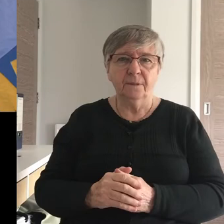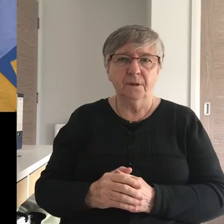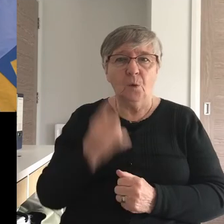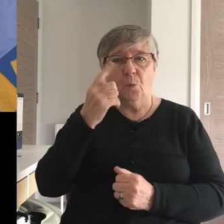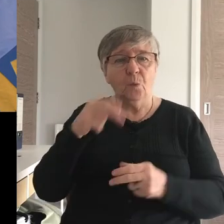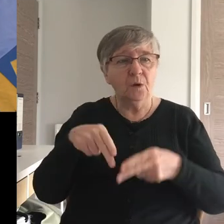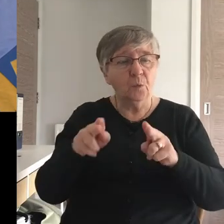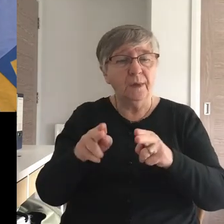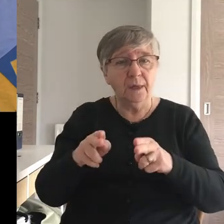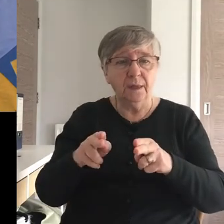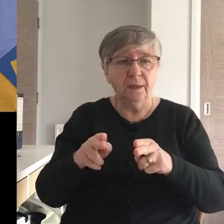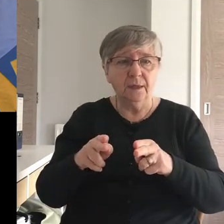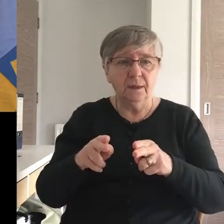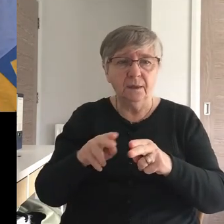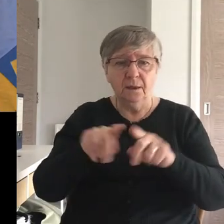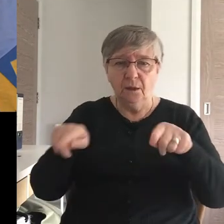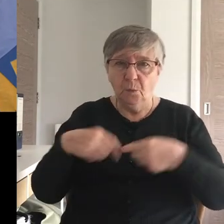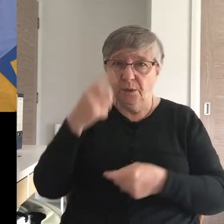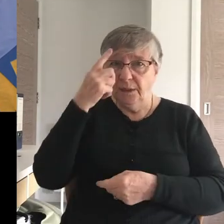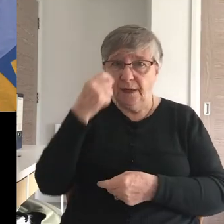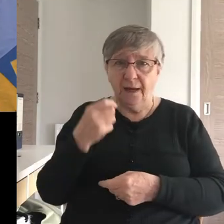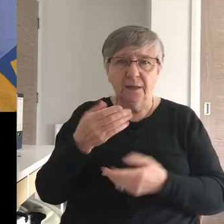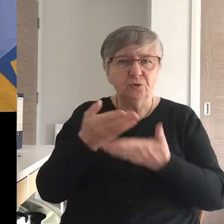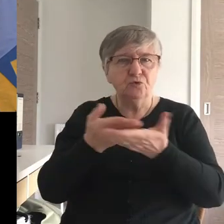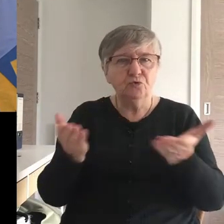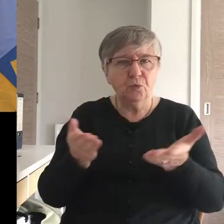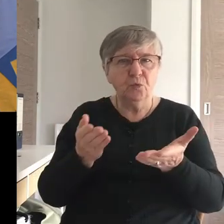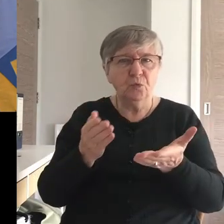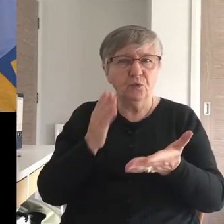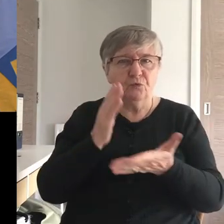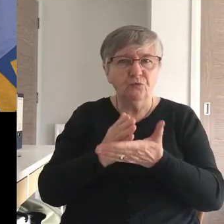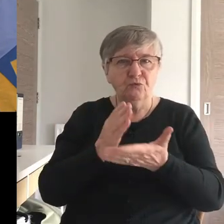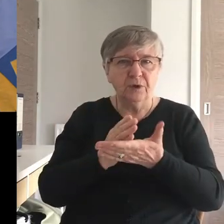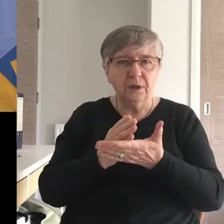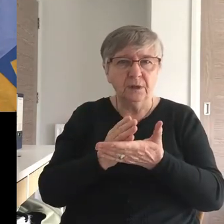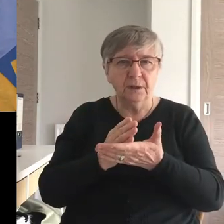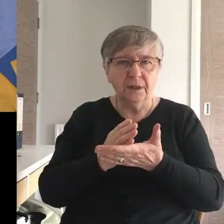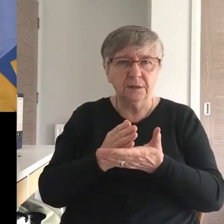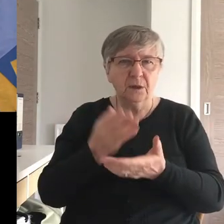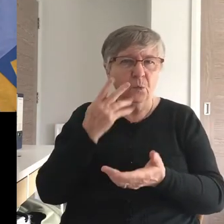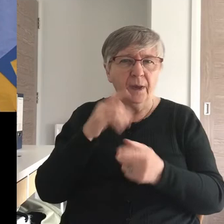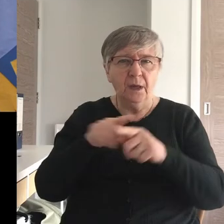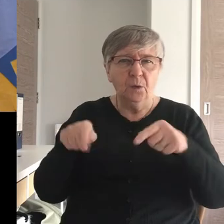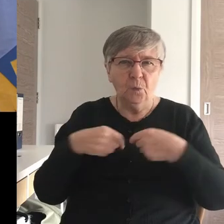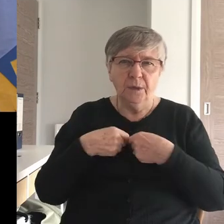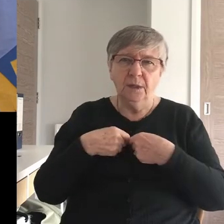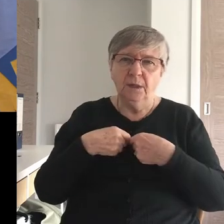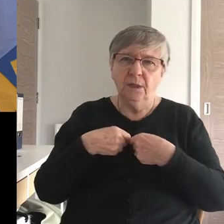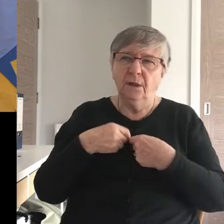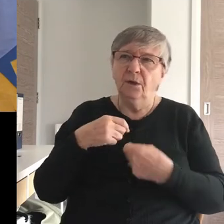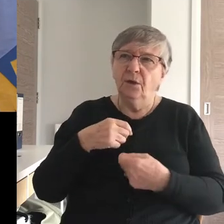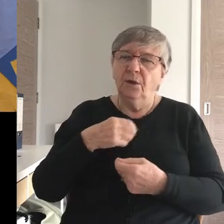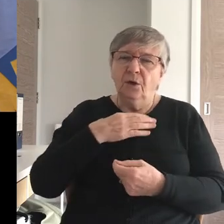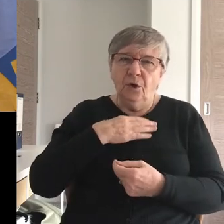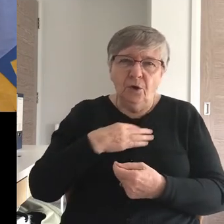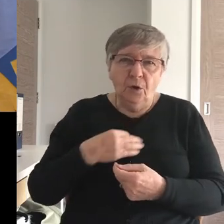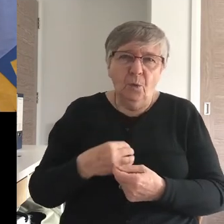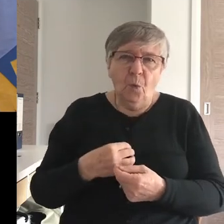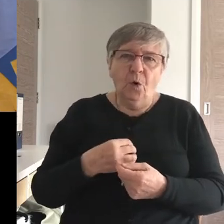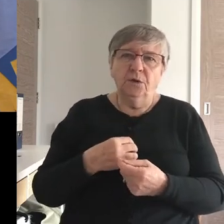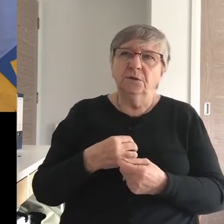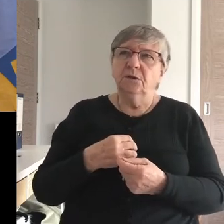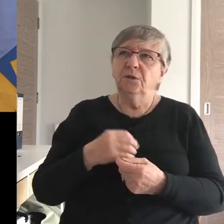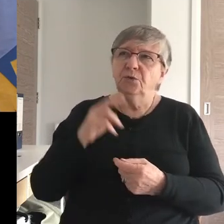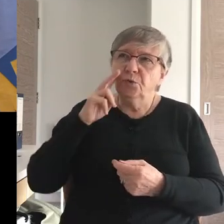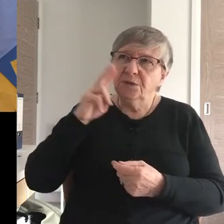And one of the ways in which such a reality is shown is by that hunger that we have for God and that longing we have for